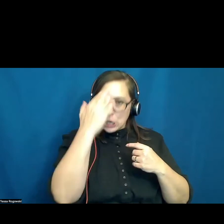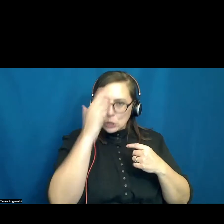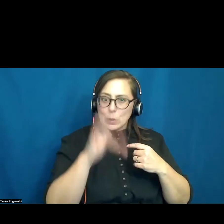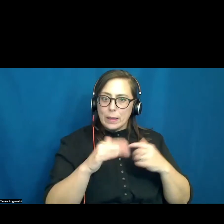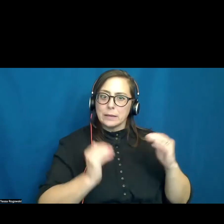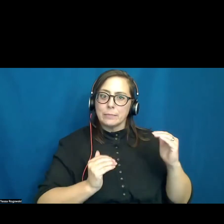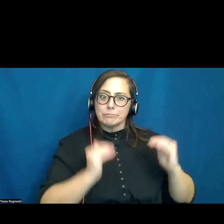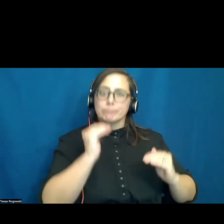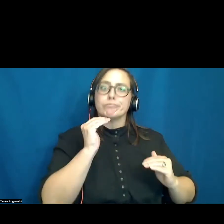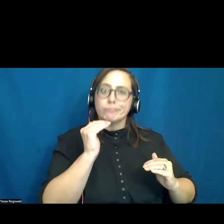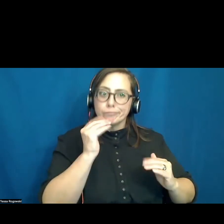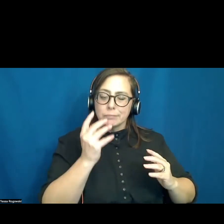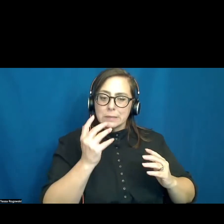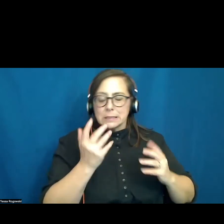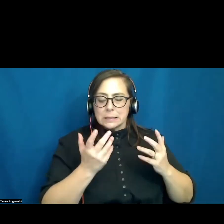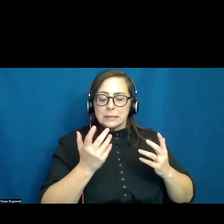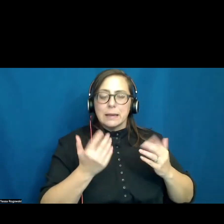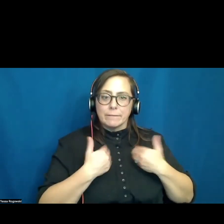right? But in any case,